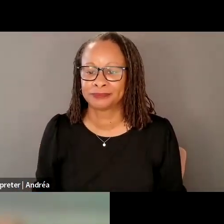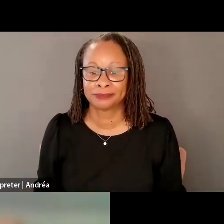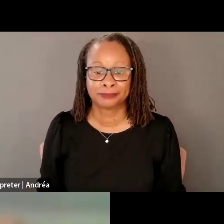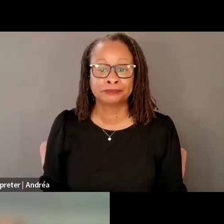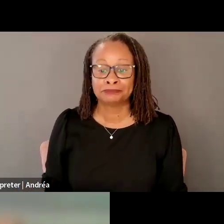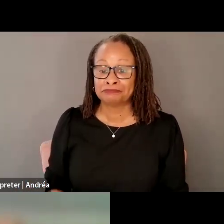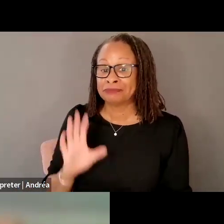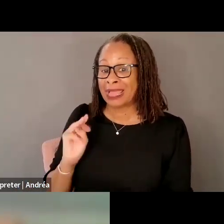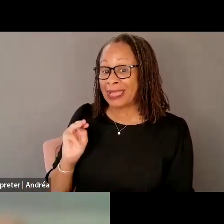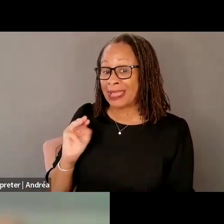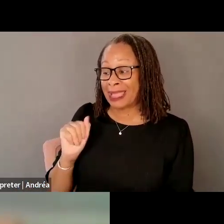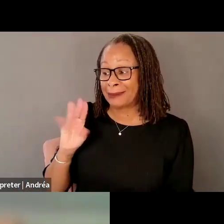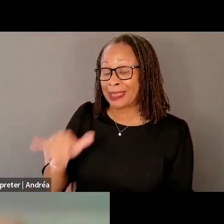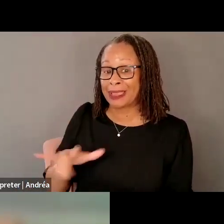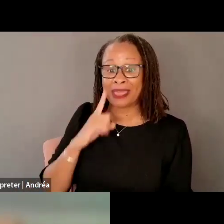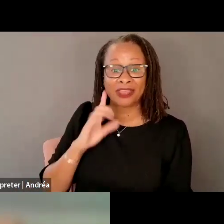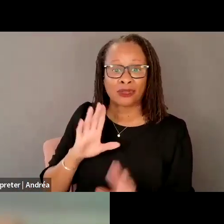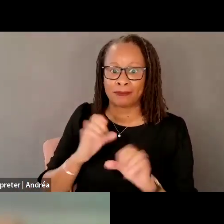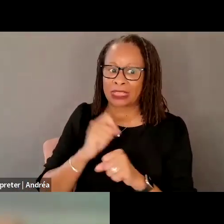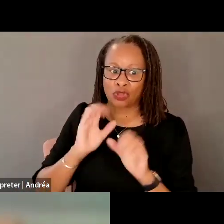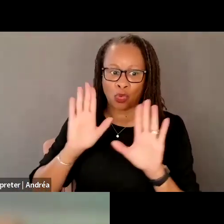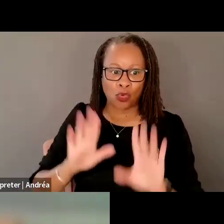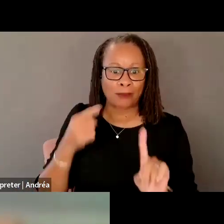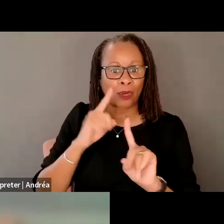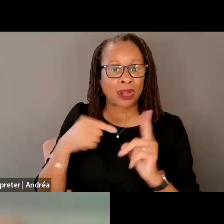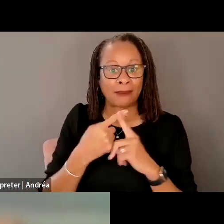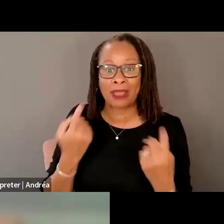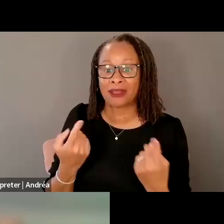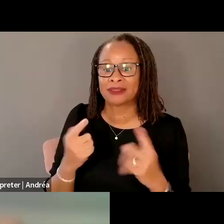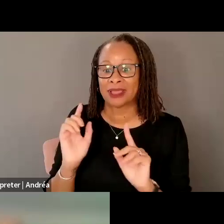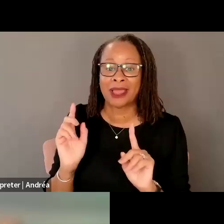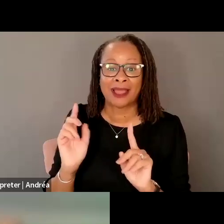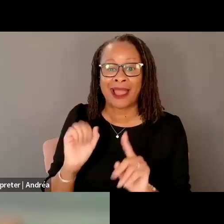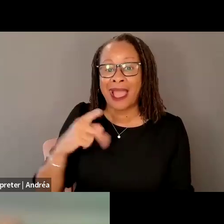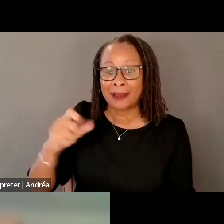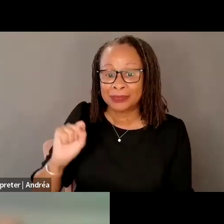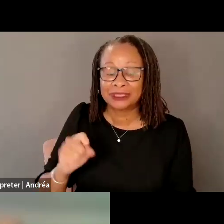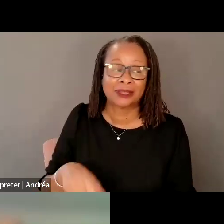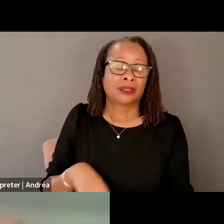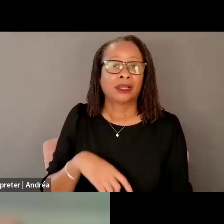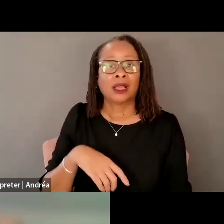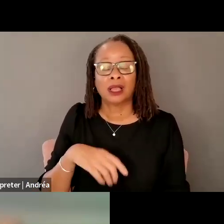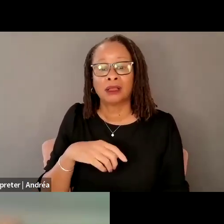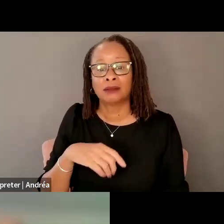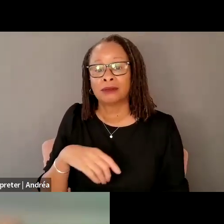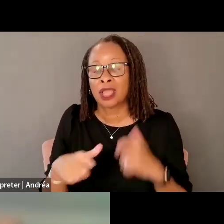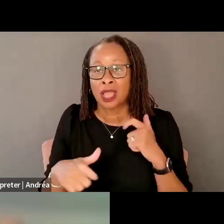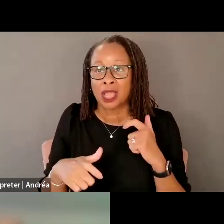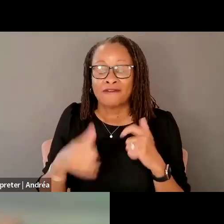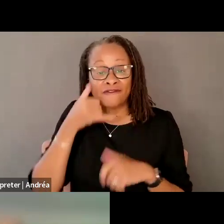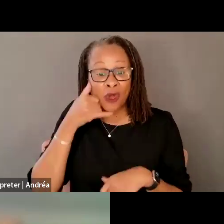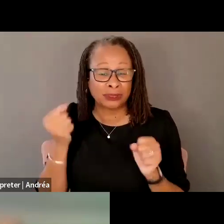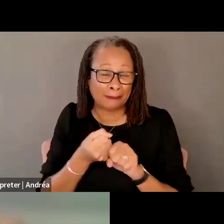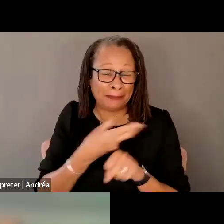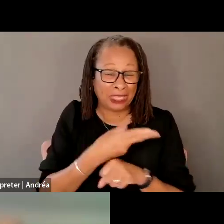And I think you're making a great point about the application. Certainly when it comes to photos, I'm sure phones have large screen devices beat hands down